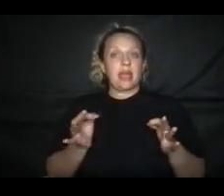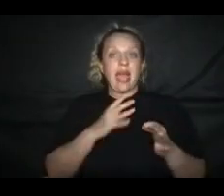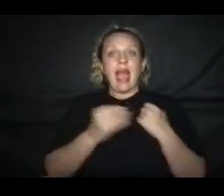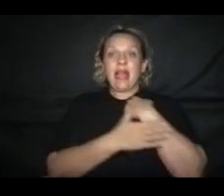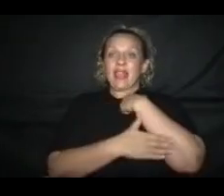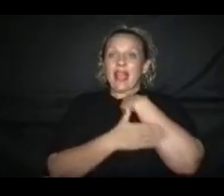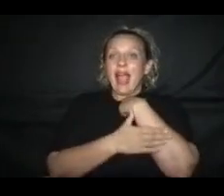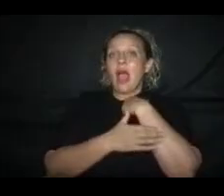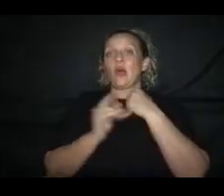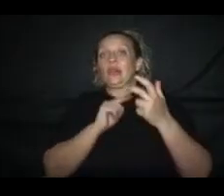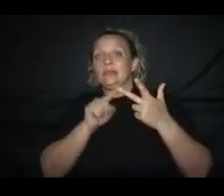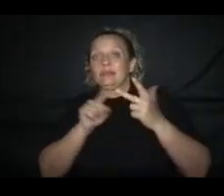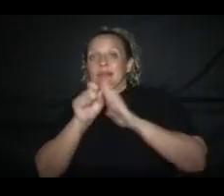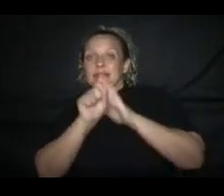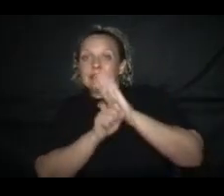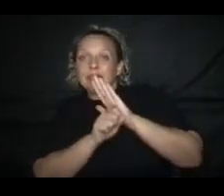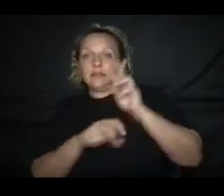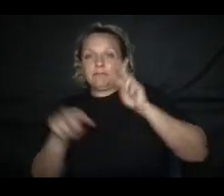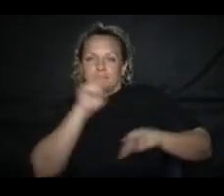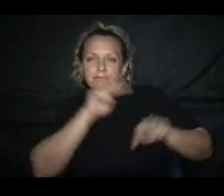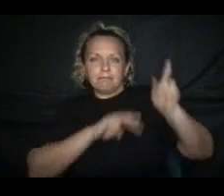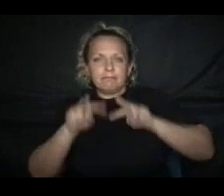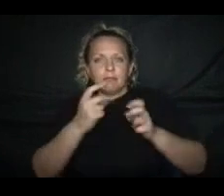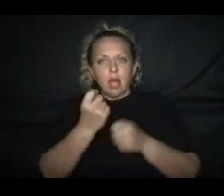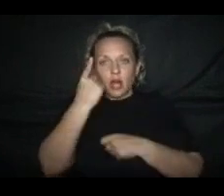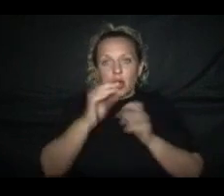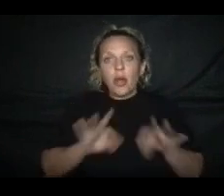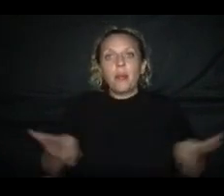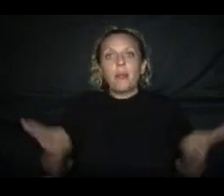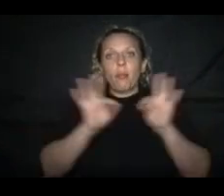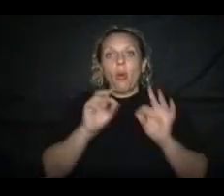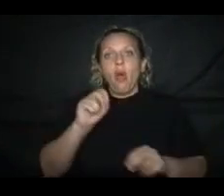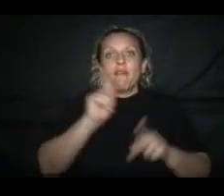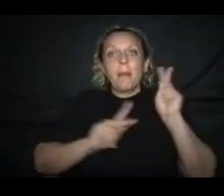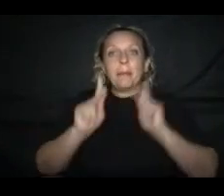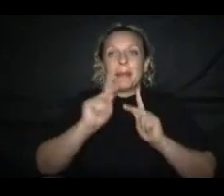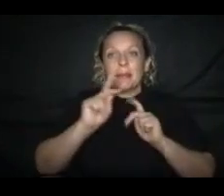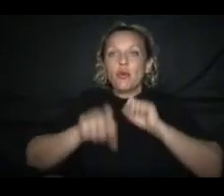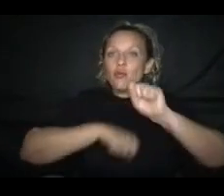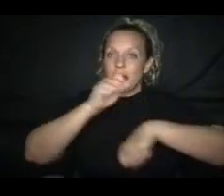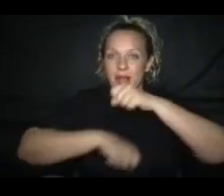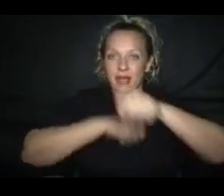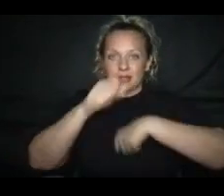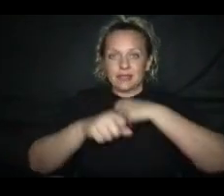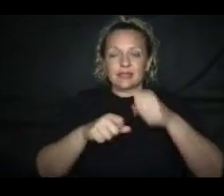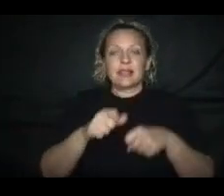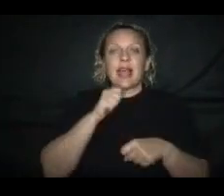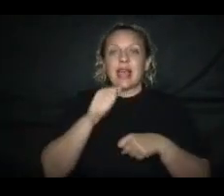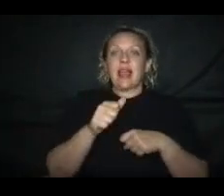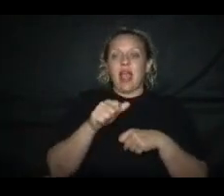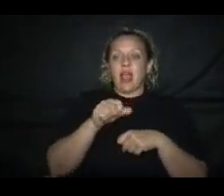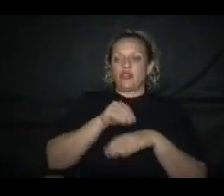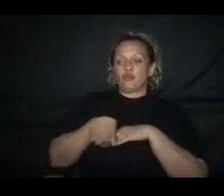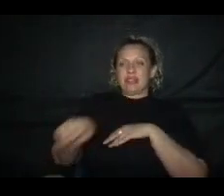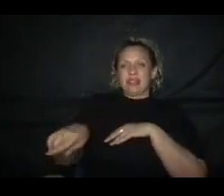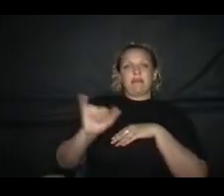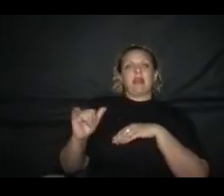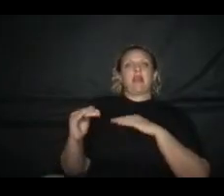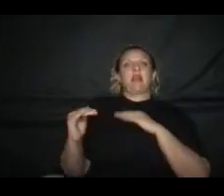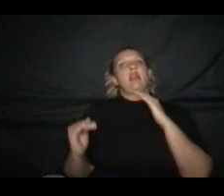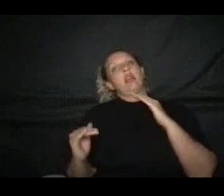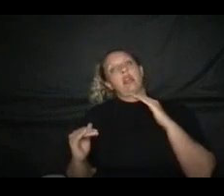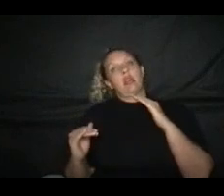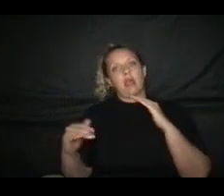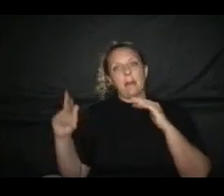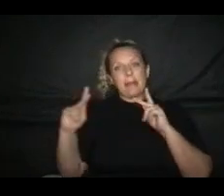state to understand the importance of people riding bikes and not treating them as pedestrians.